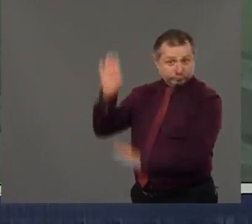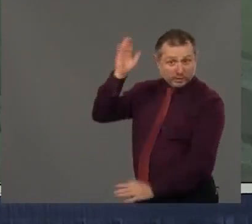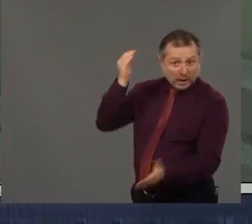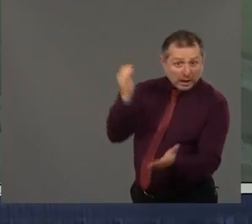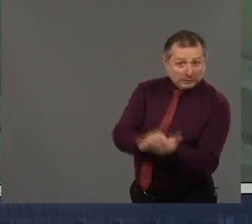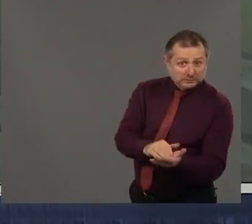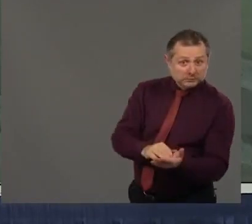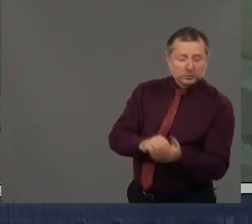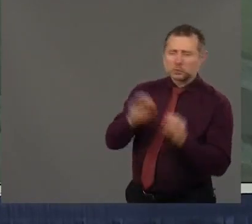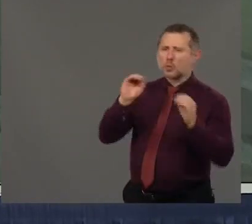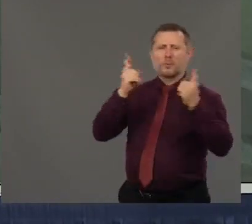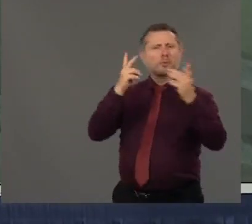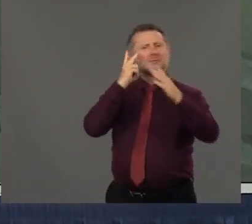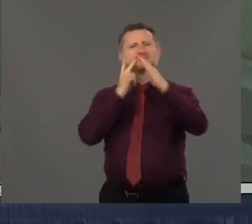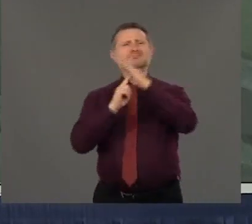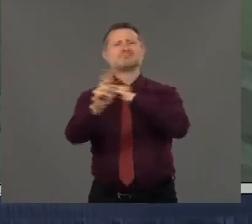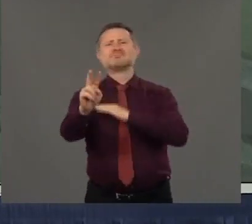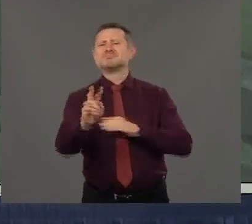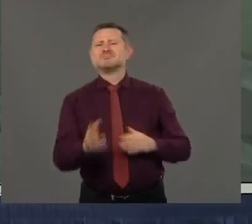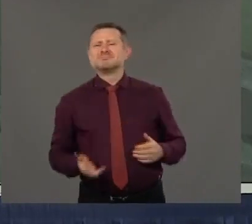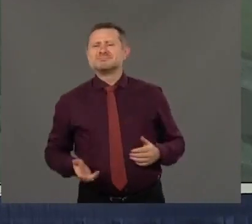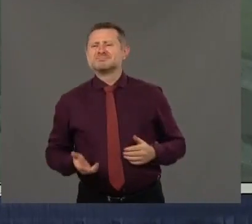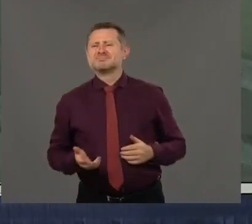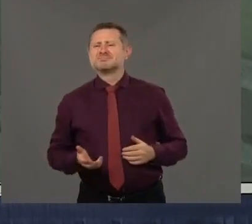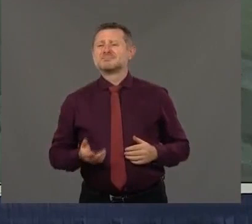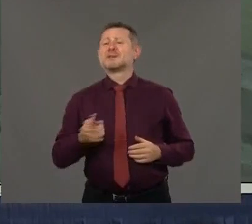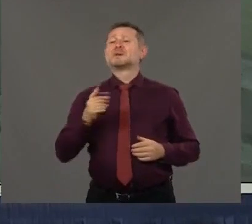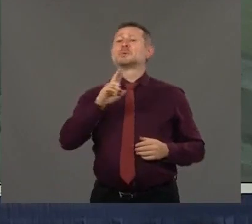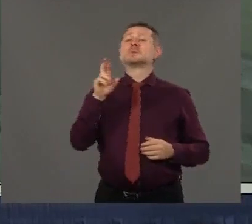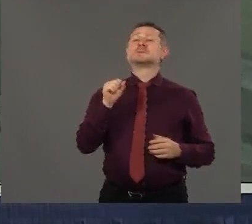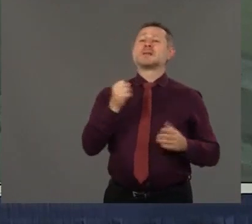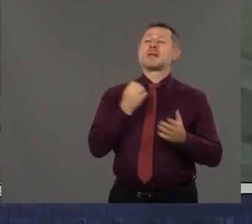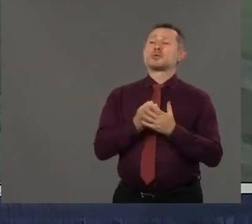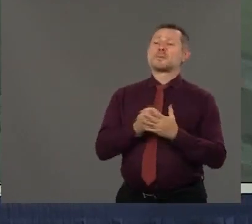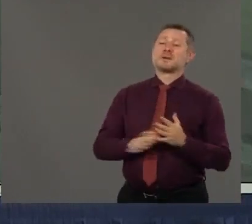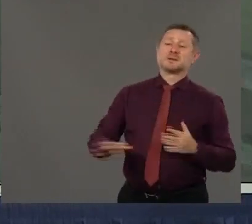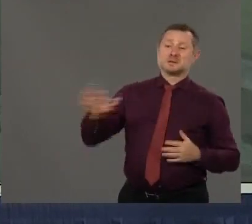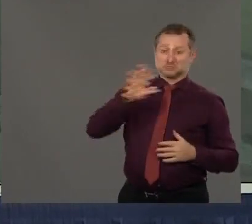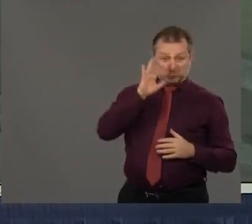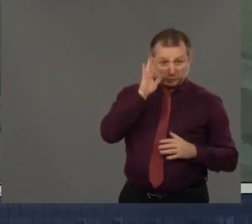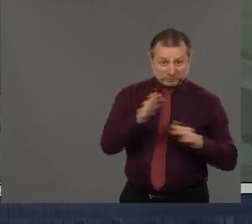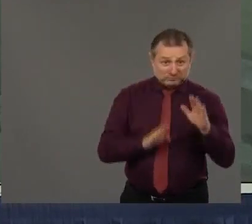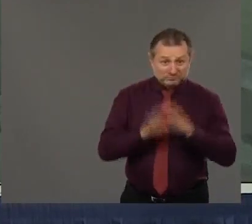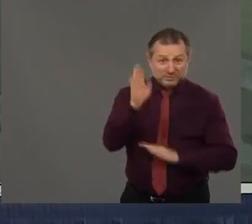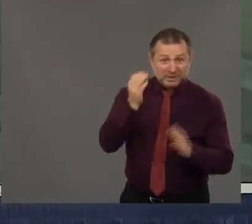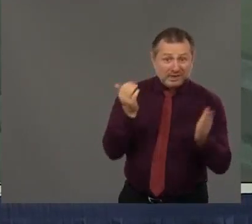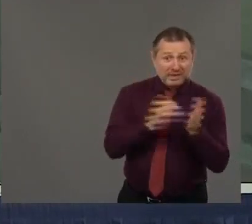a big question mark on how fast the national economy comes back.